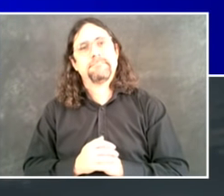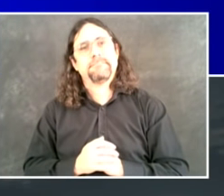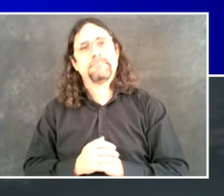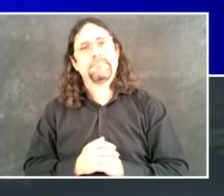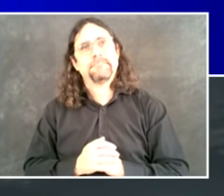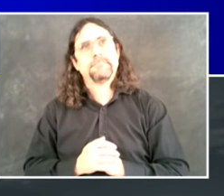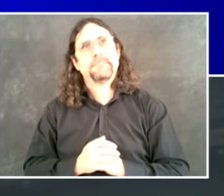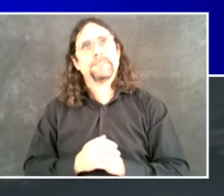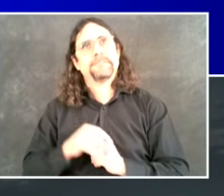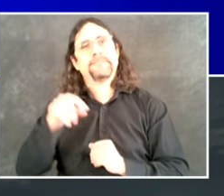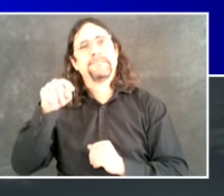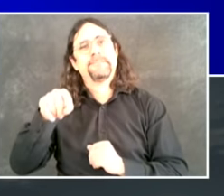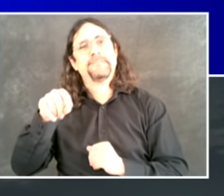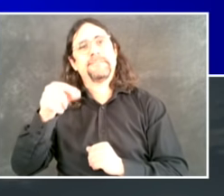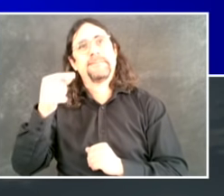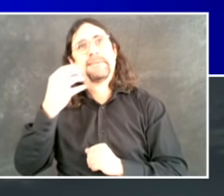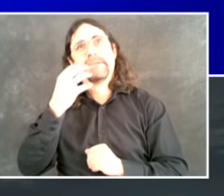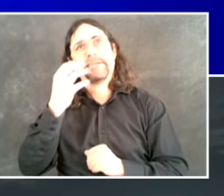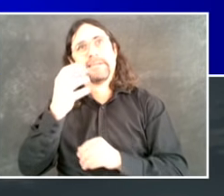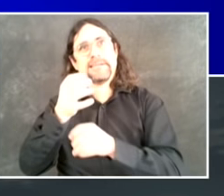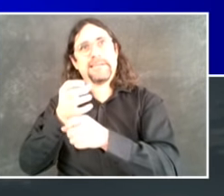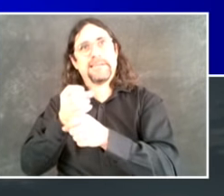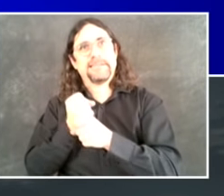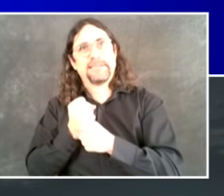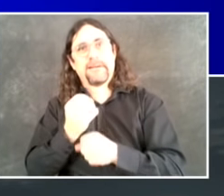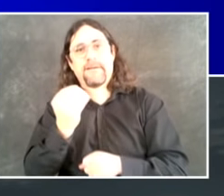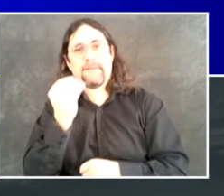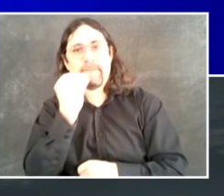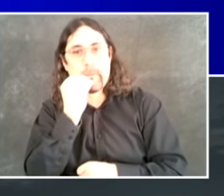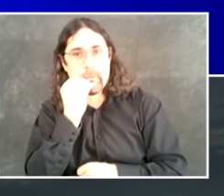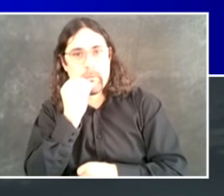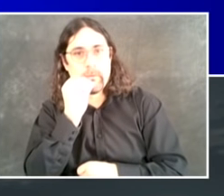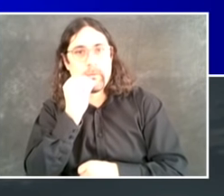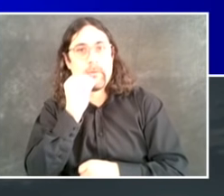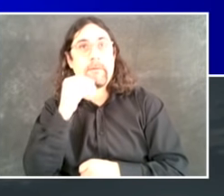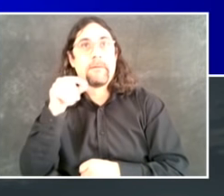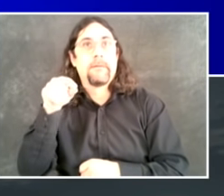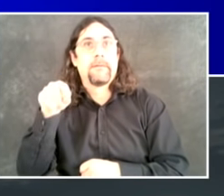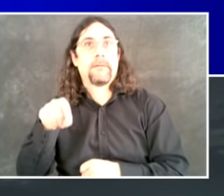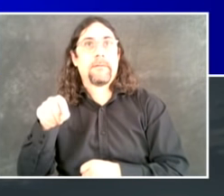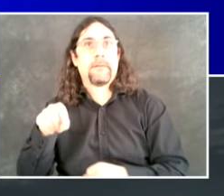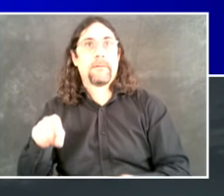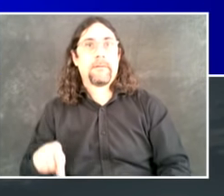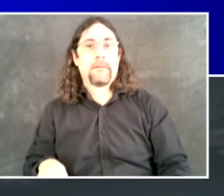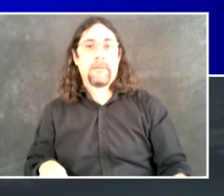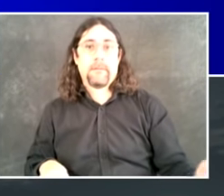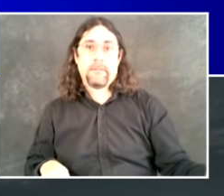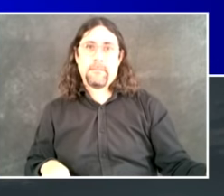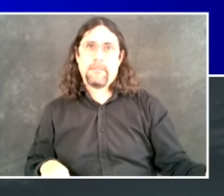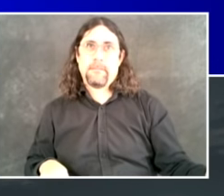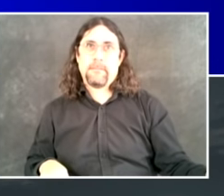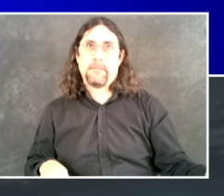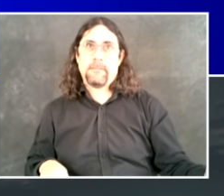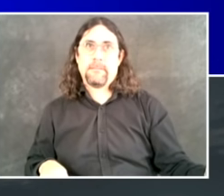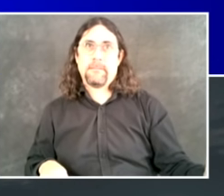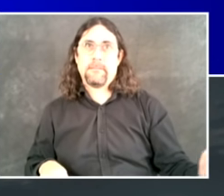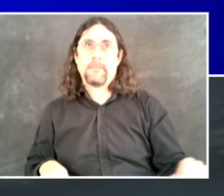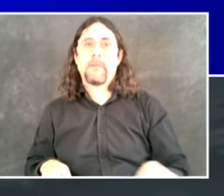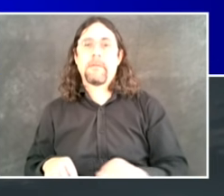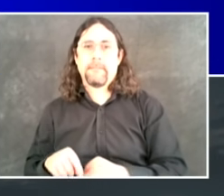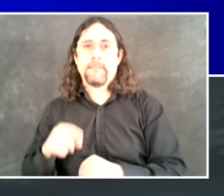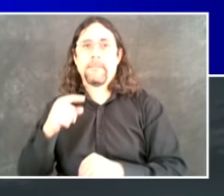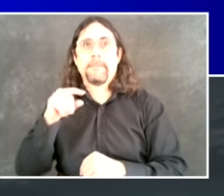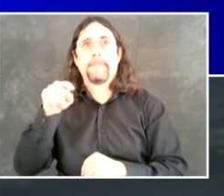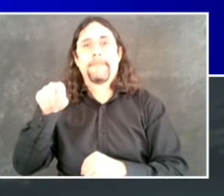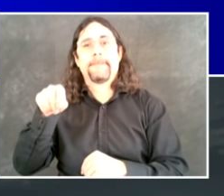million meals per week. Our goal is to keep ramping that up as high as we need it